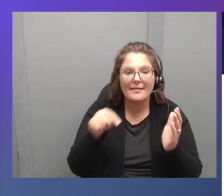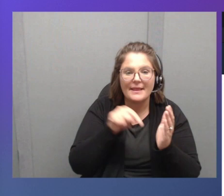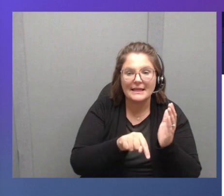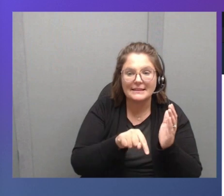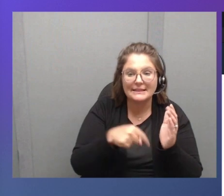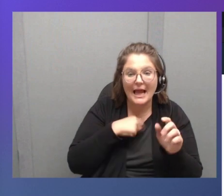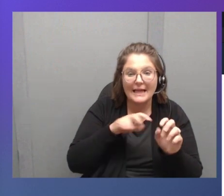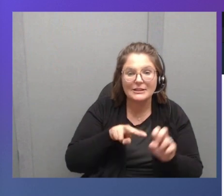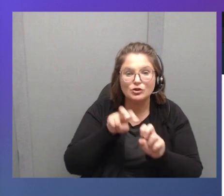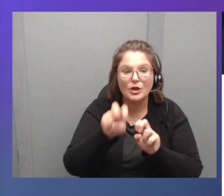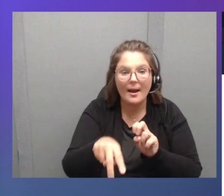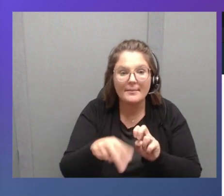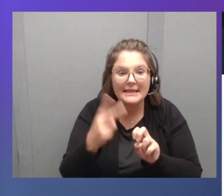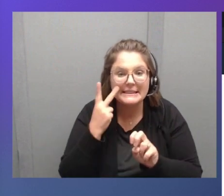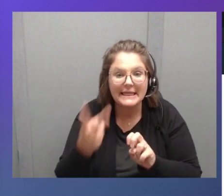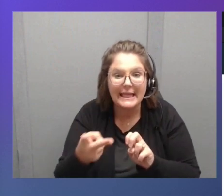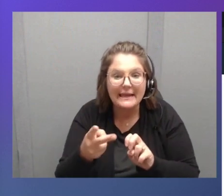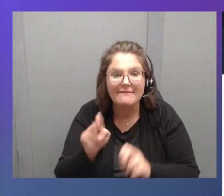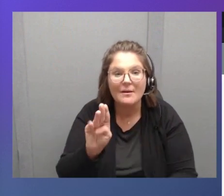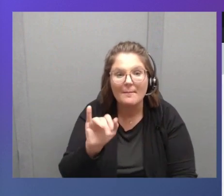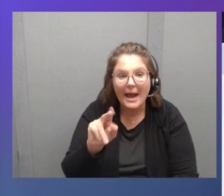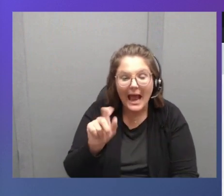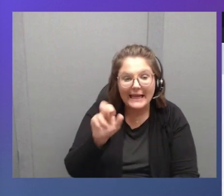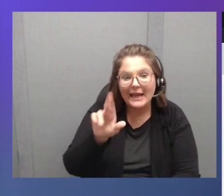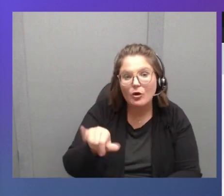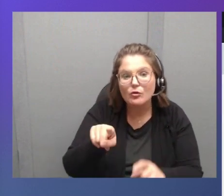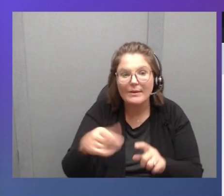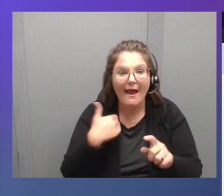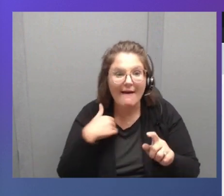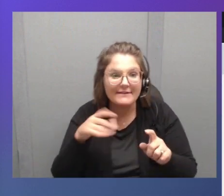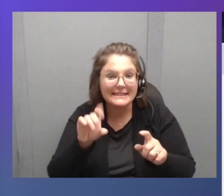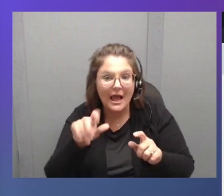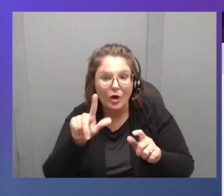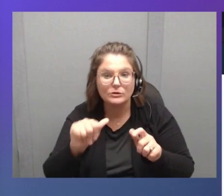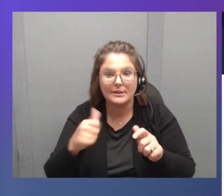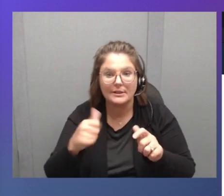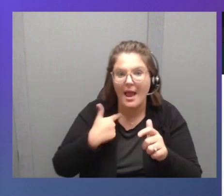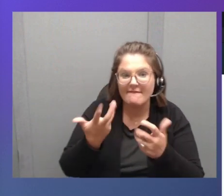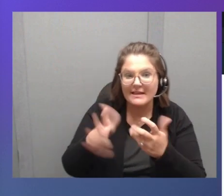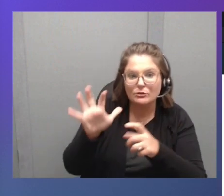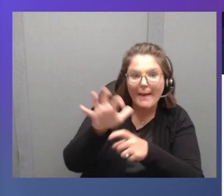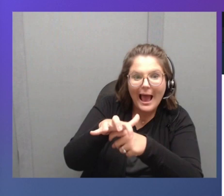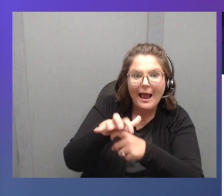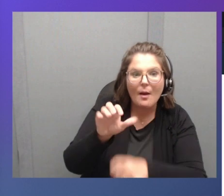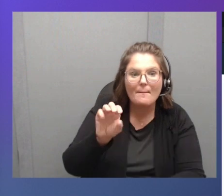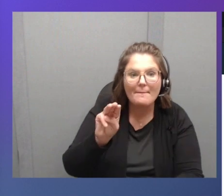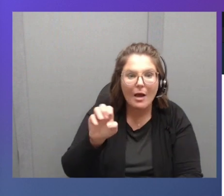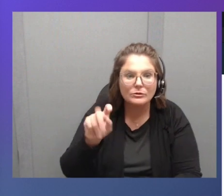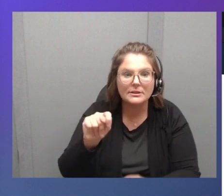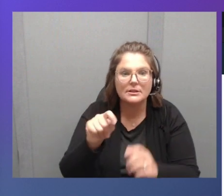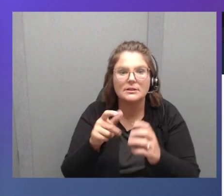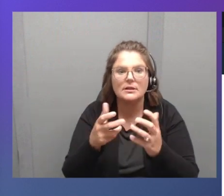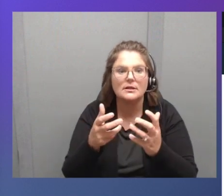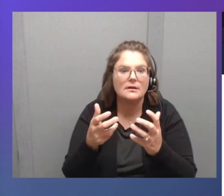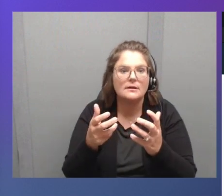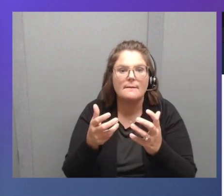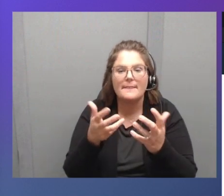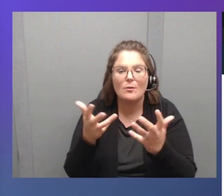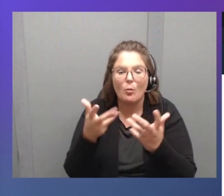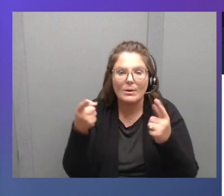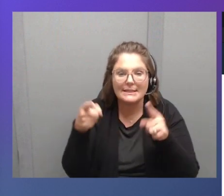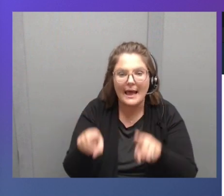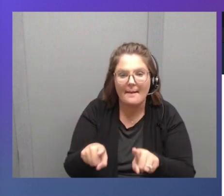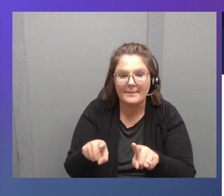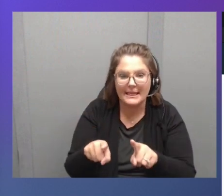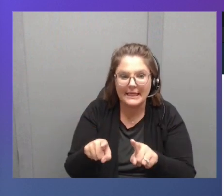jump in there. I need to see if there's a binary there. Hey, is there a delta? Hey, am I mounted? Hey, something happened with the application. Yeah. Just the quick you get in there,